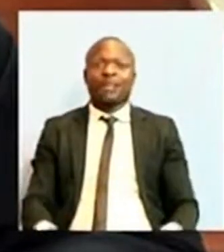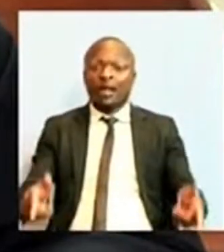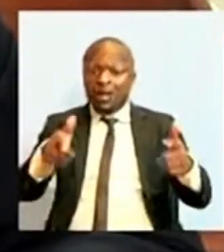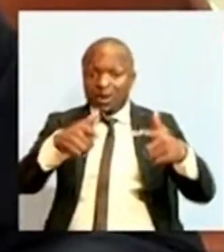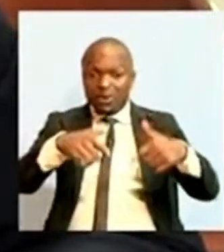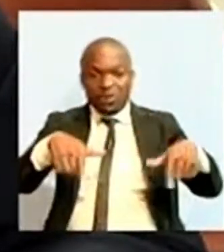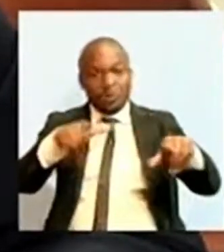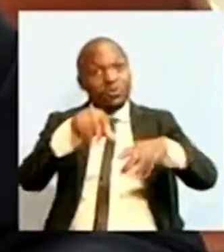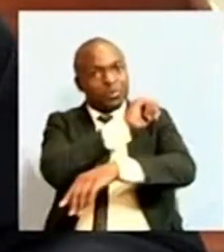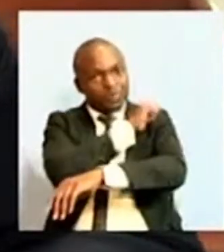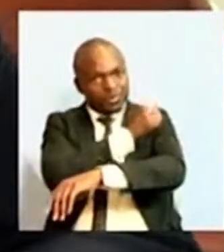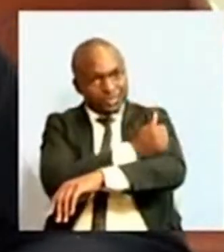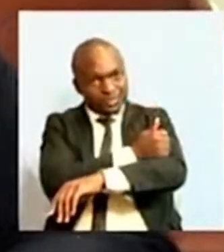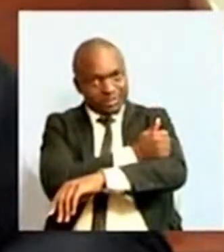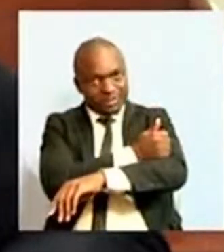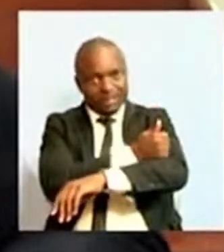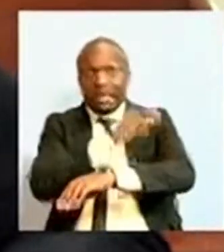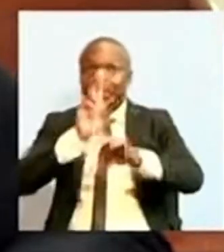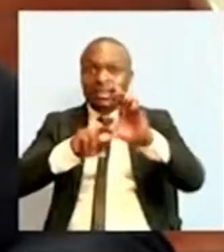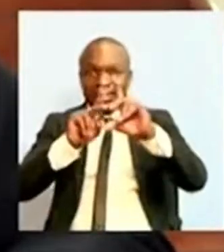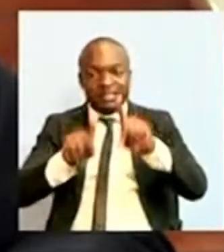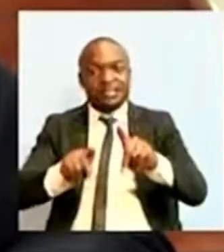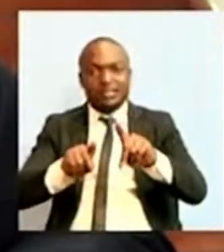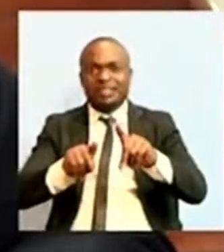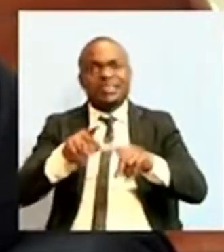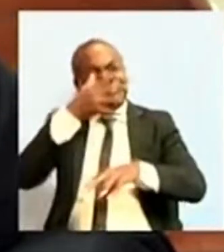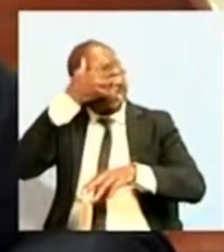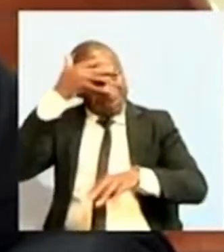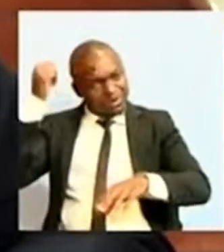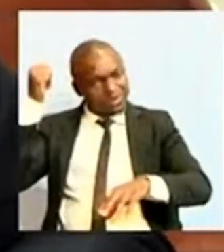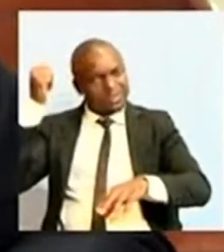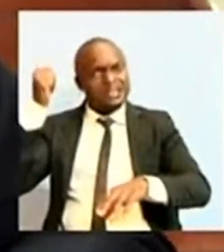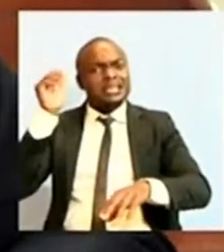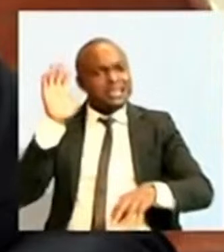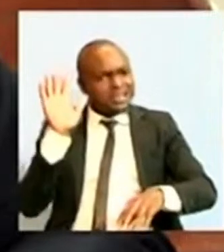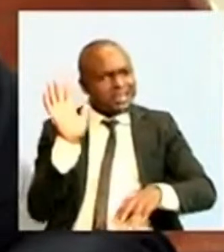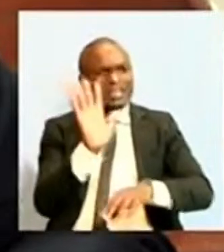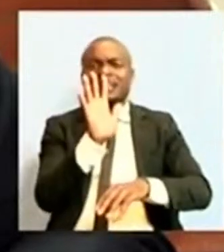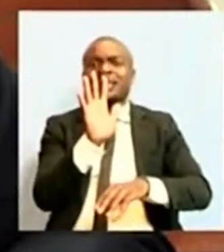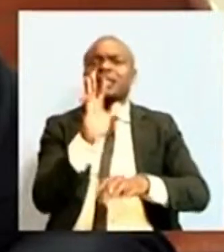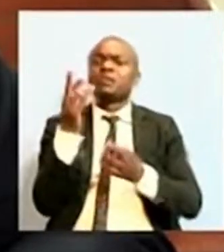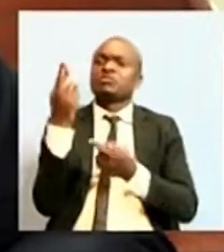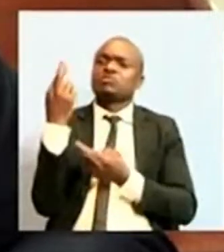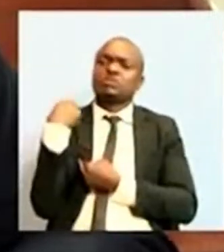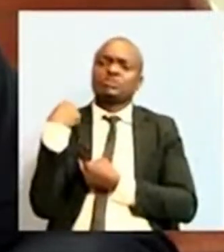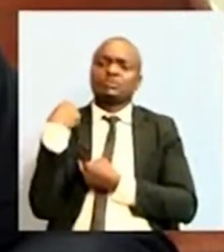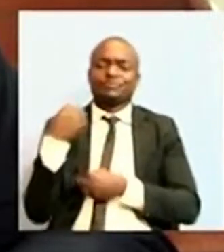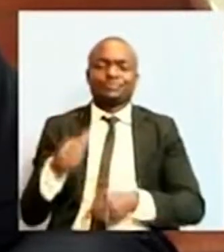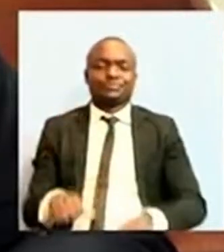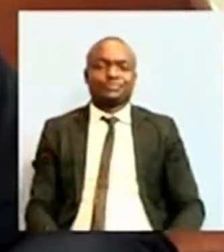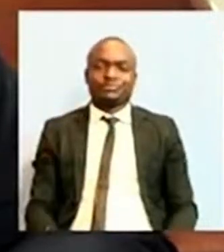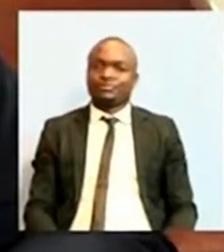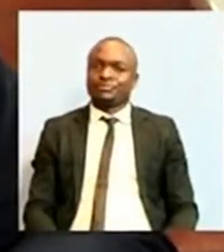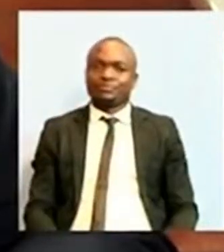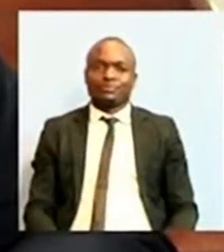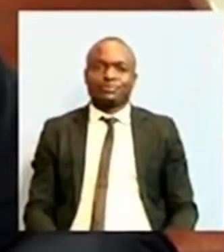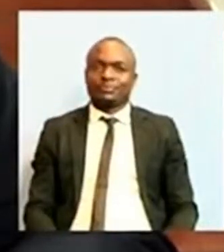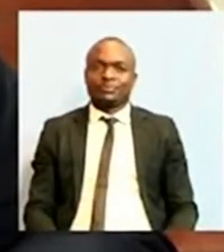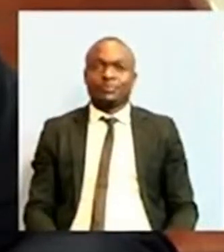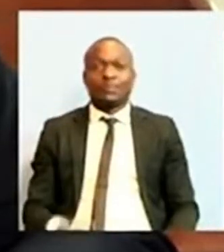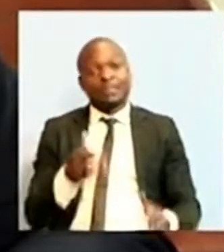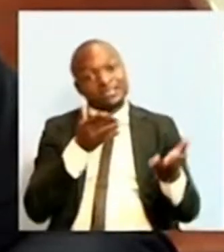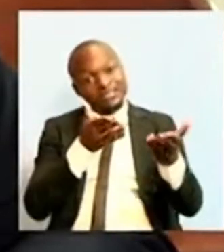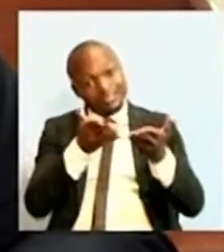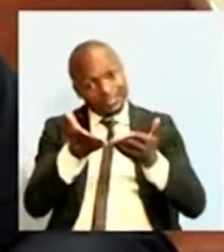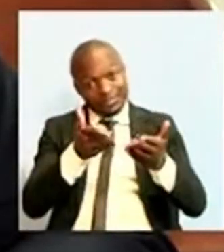Local authorities, Chair, have forgotten their core mandate,